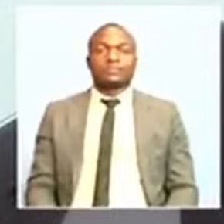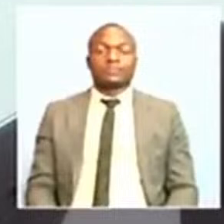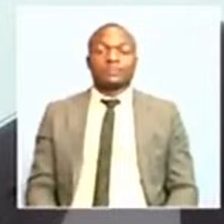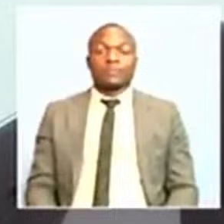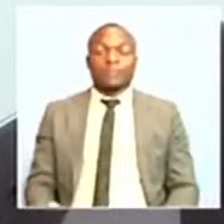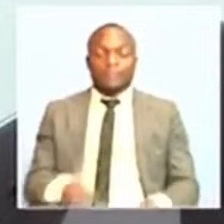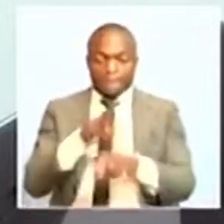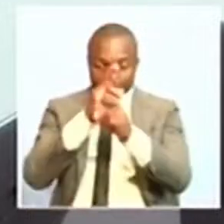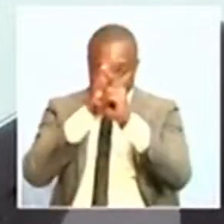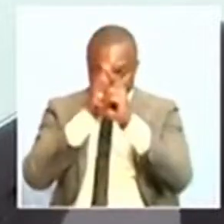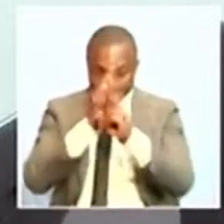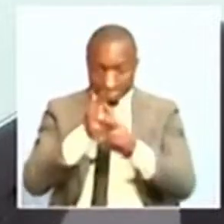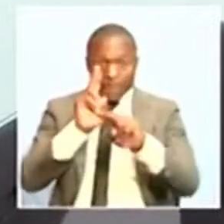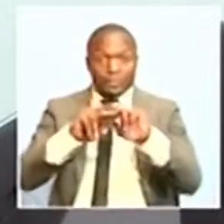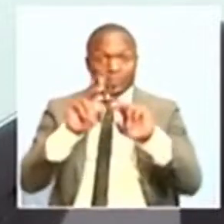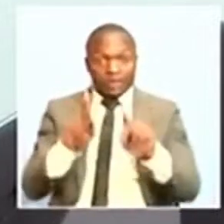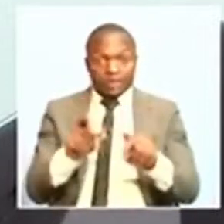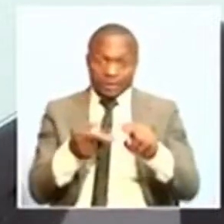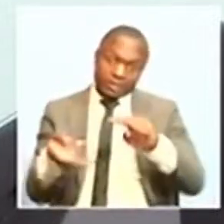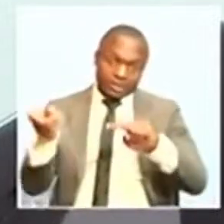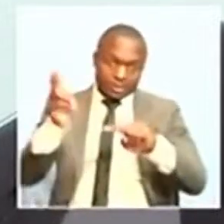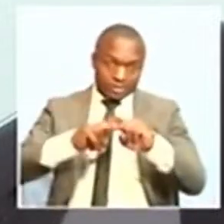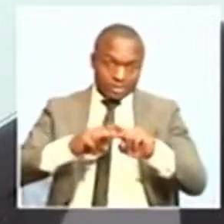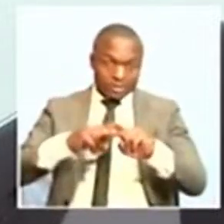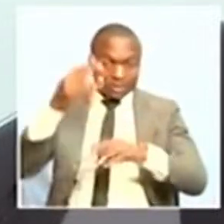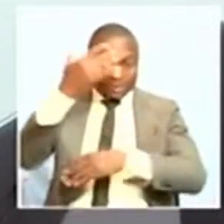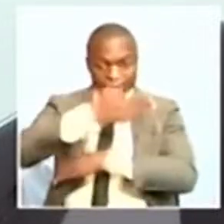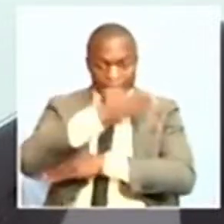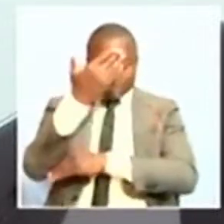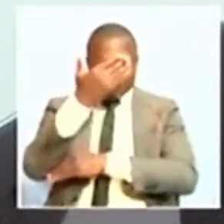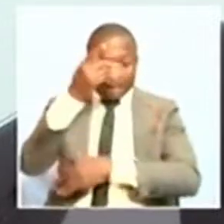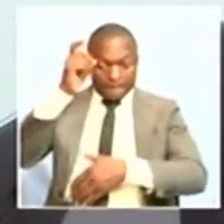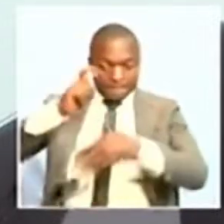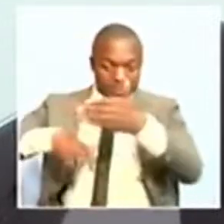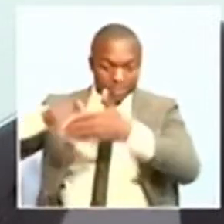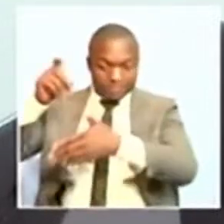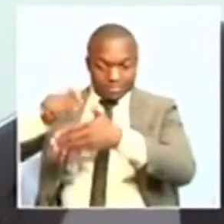However, Honorable Chair, the increase in excise duty rate